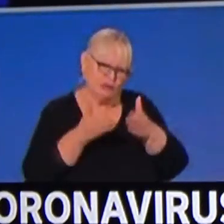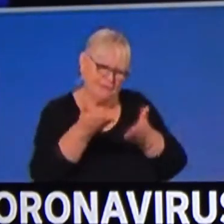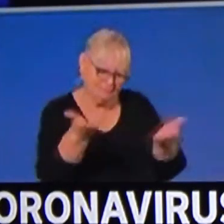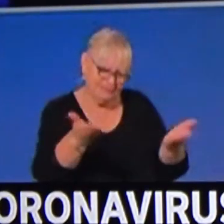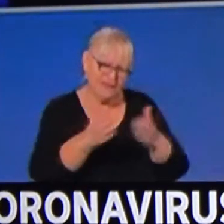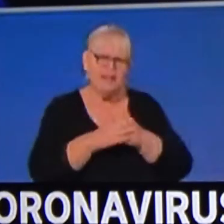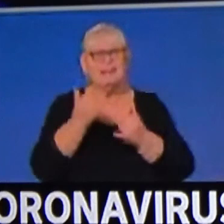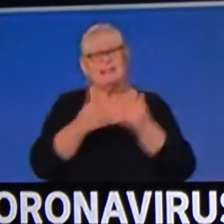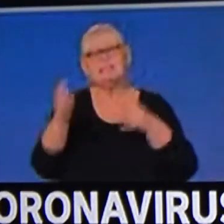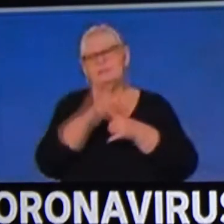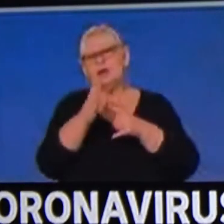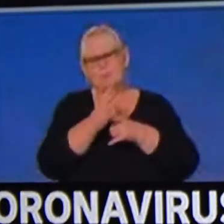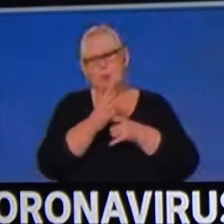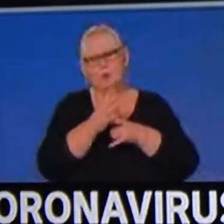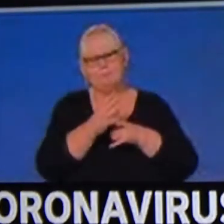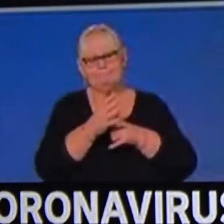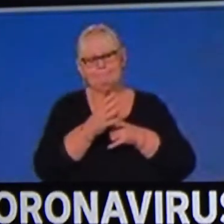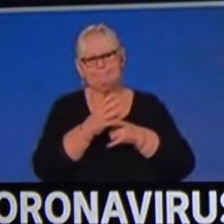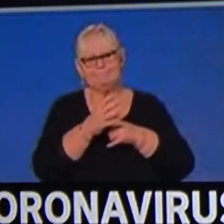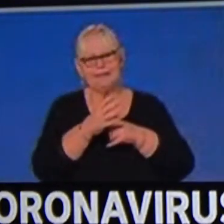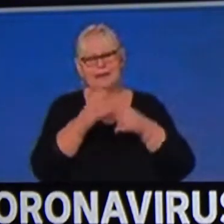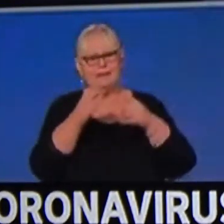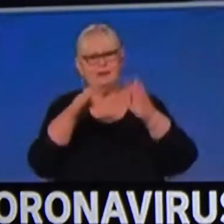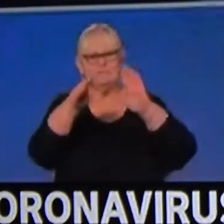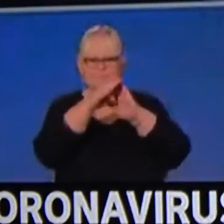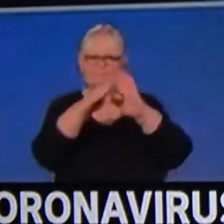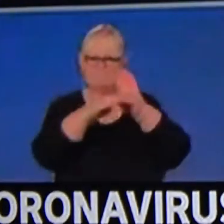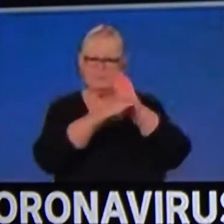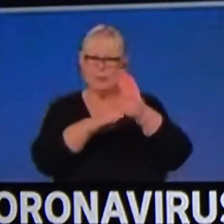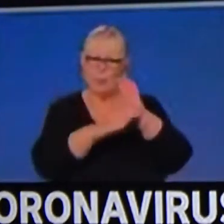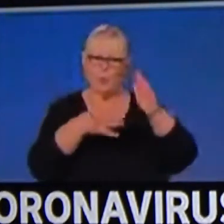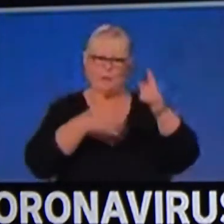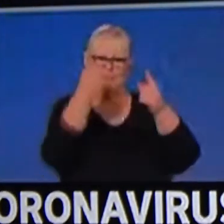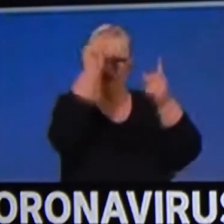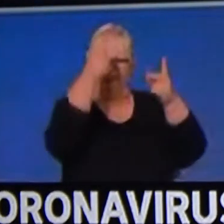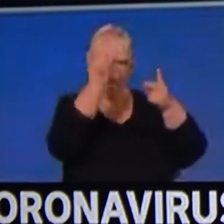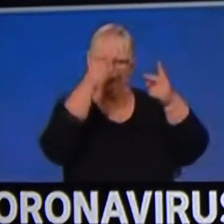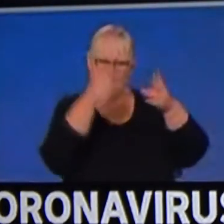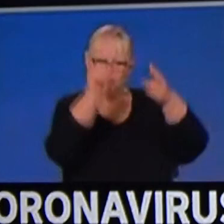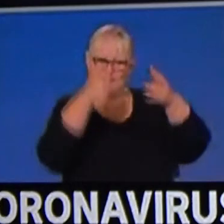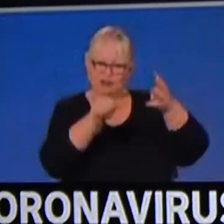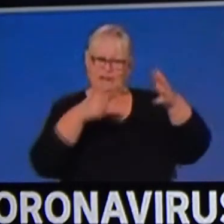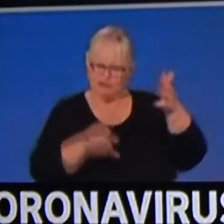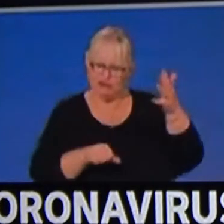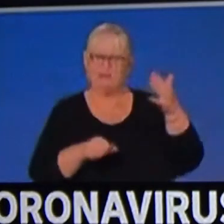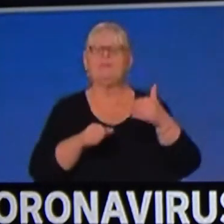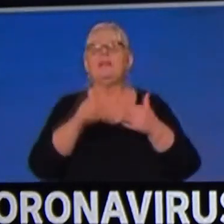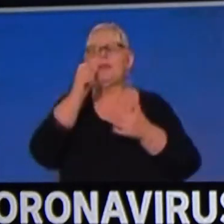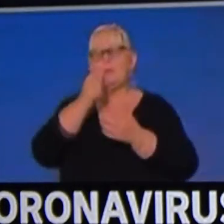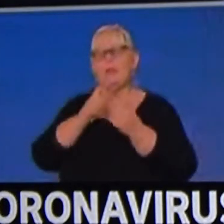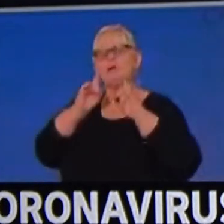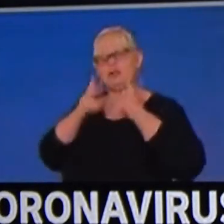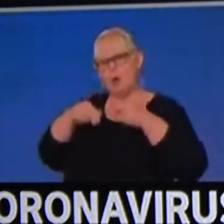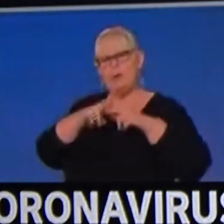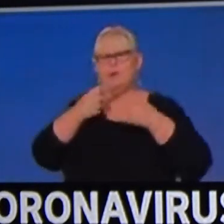important metrics, important benchmarks that were advised today by the AHPPC that will inform the